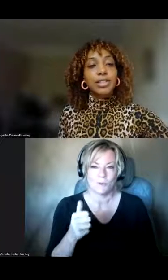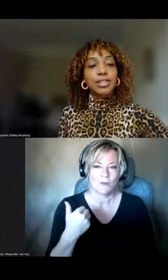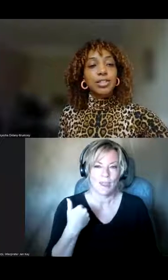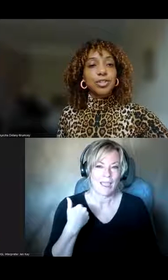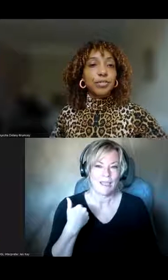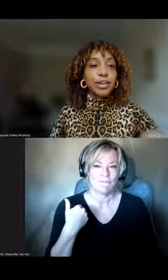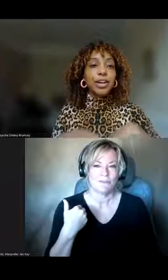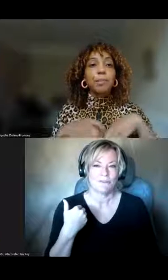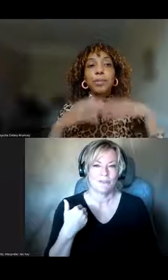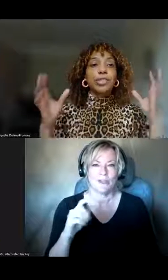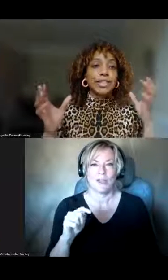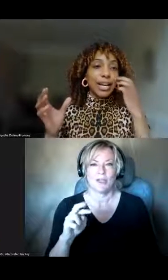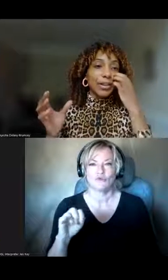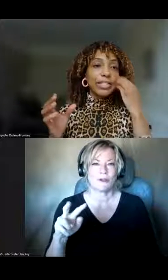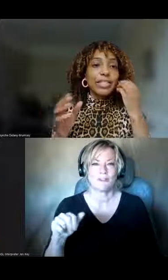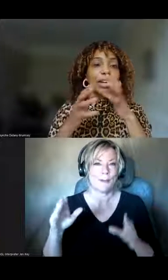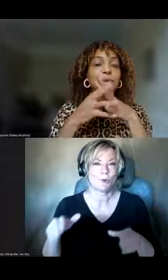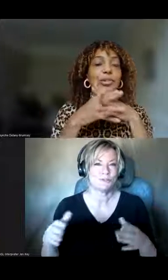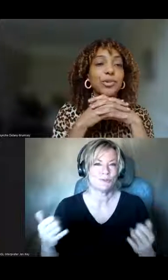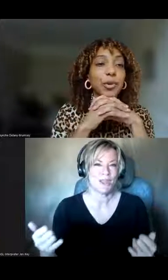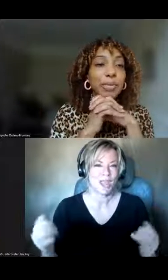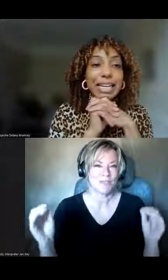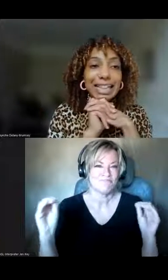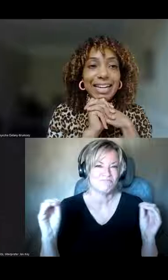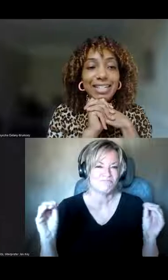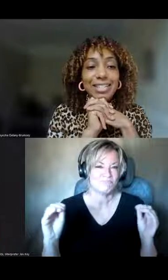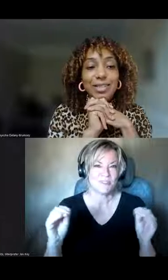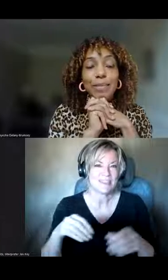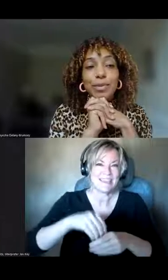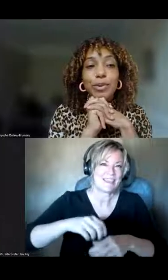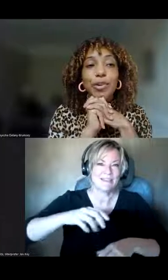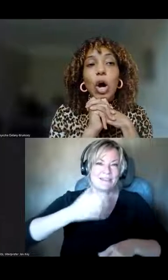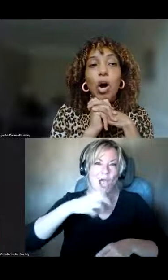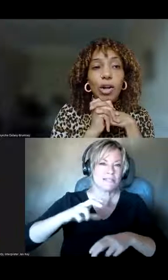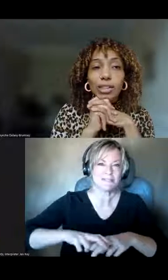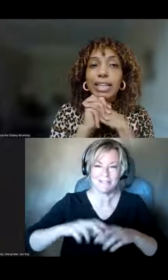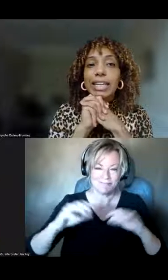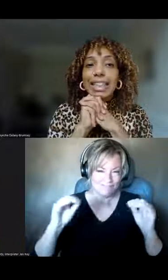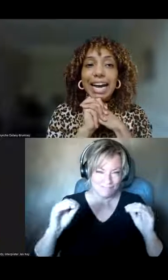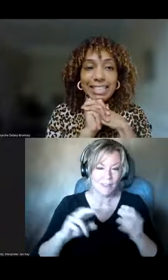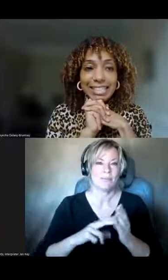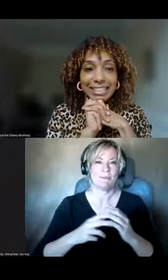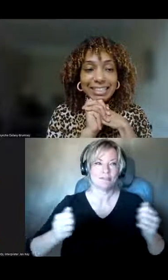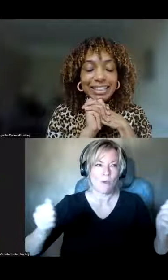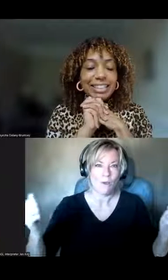crisis trivia person today. There isn't a person who's going to be in the hot seat. That means we are all in the